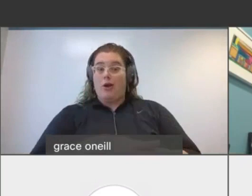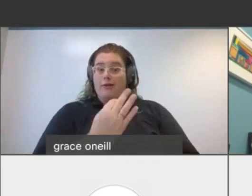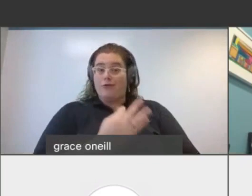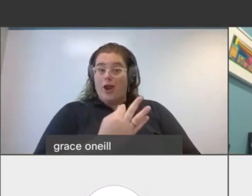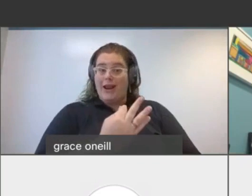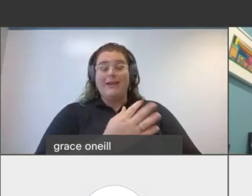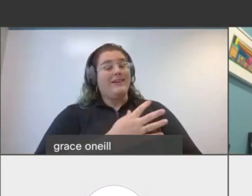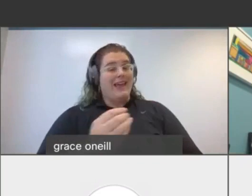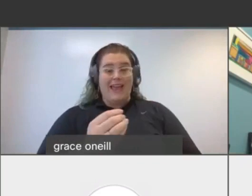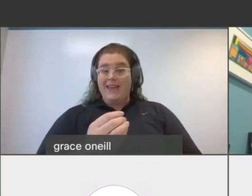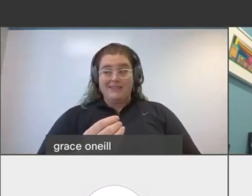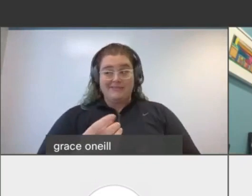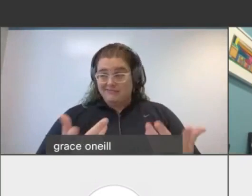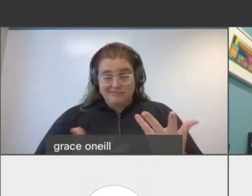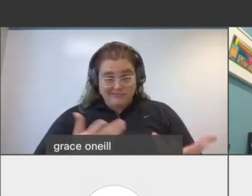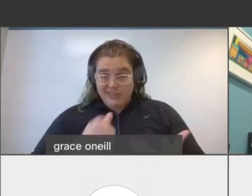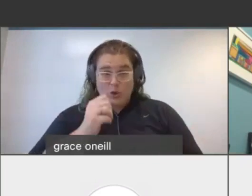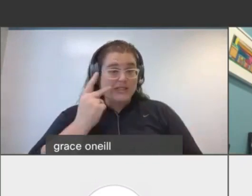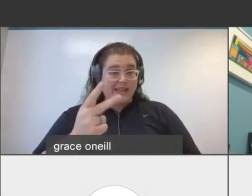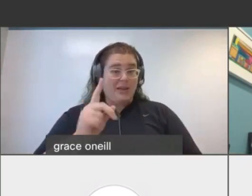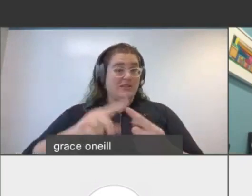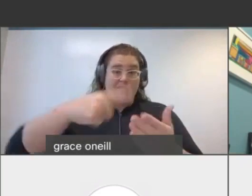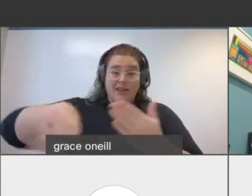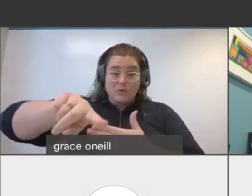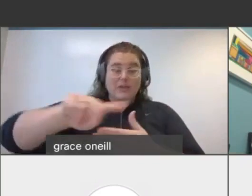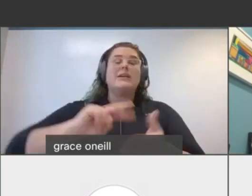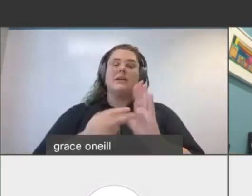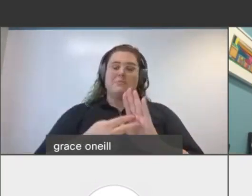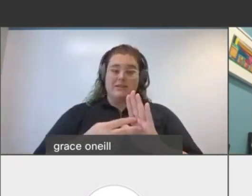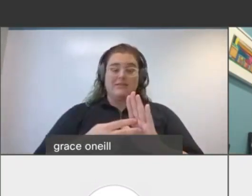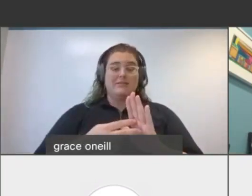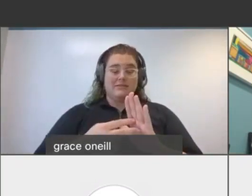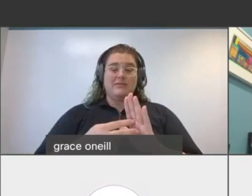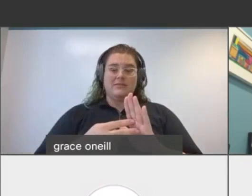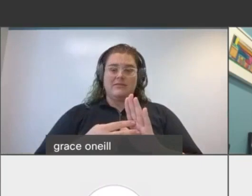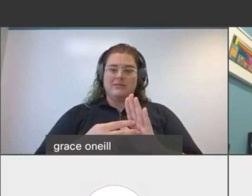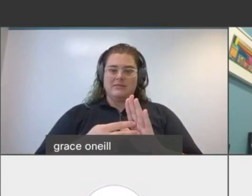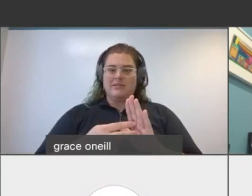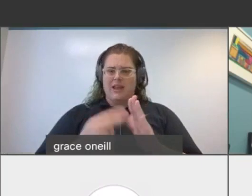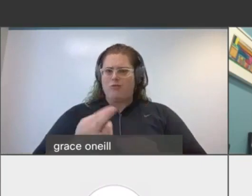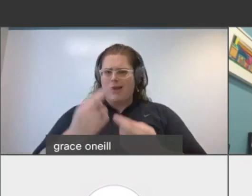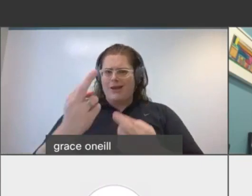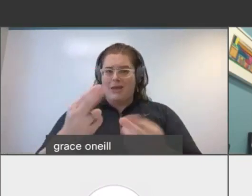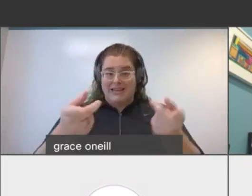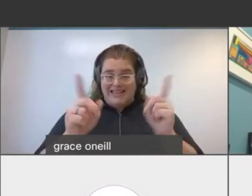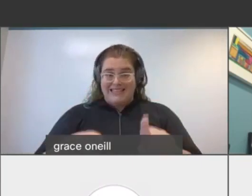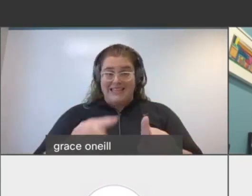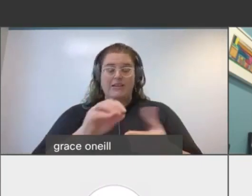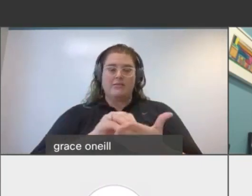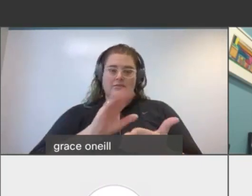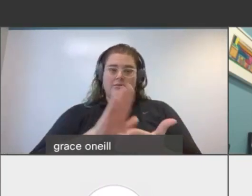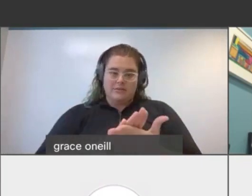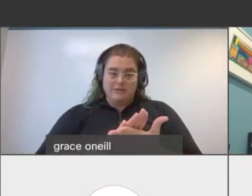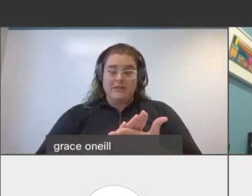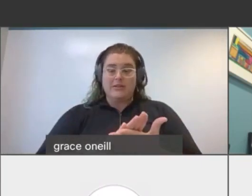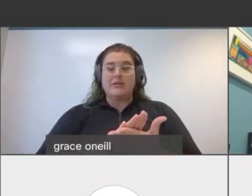and you don't see them until the next Tuesday, the date that an incident occurred would be the date that you